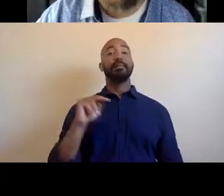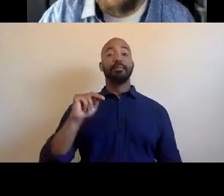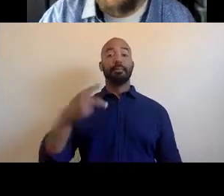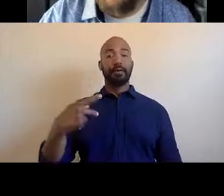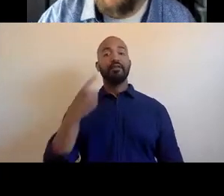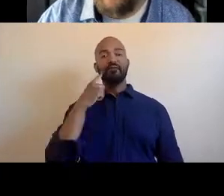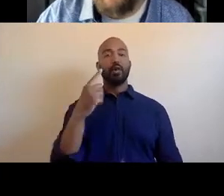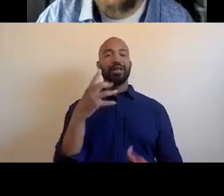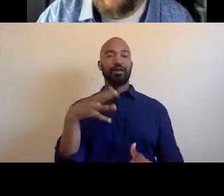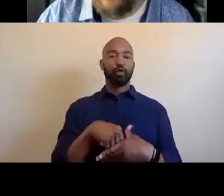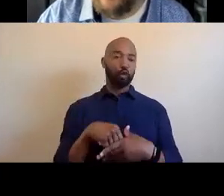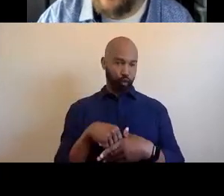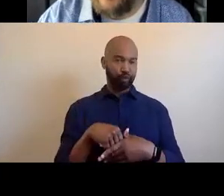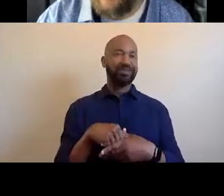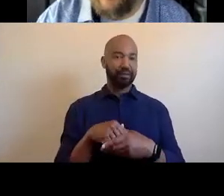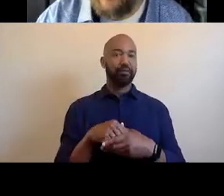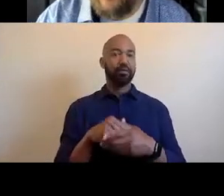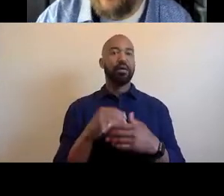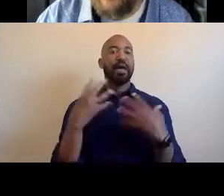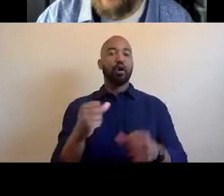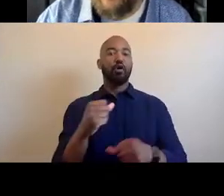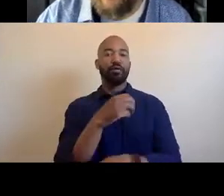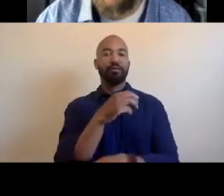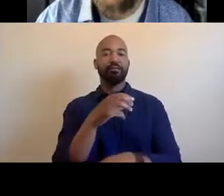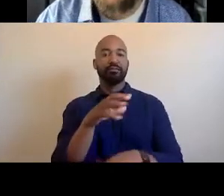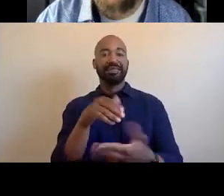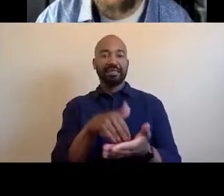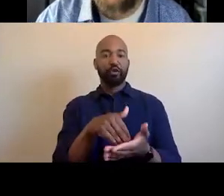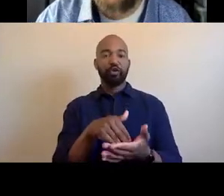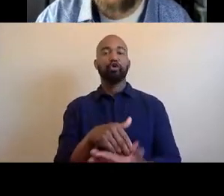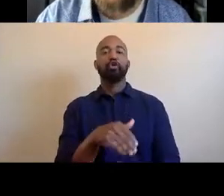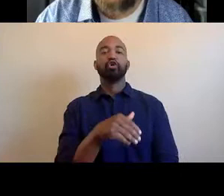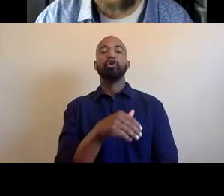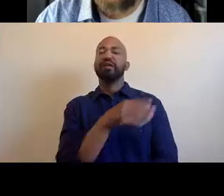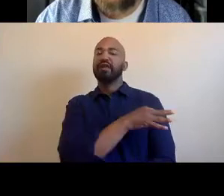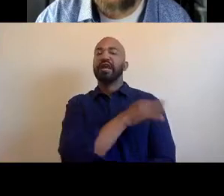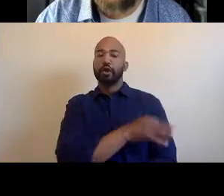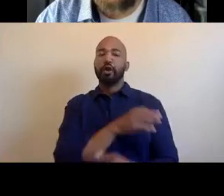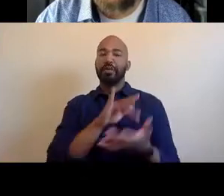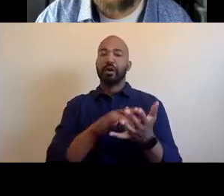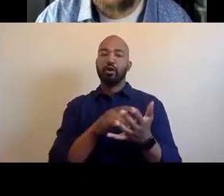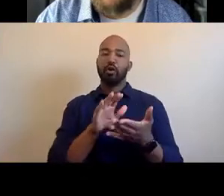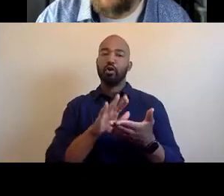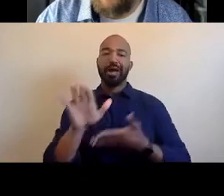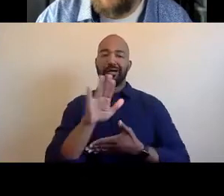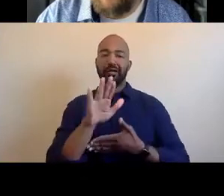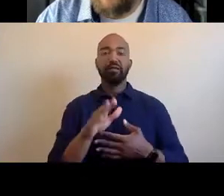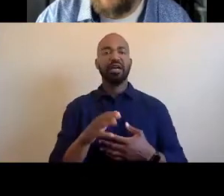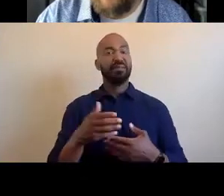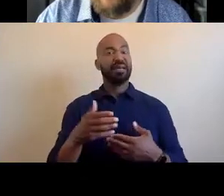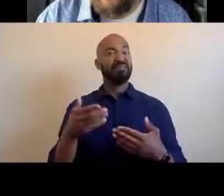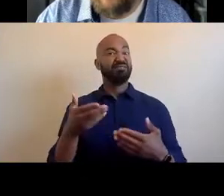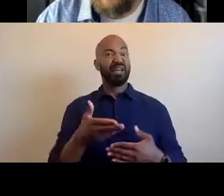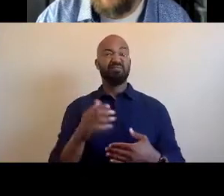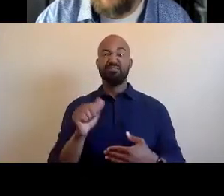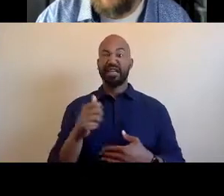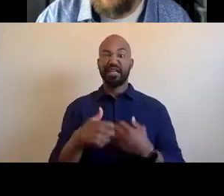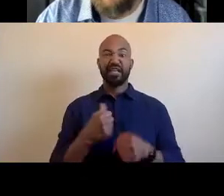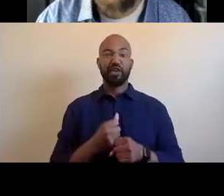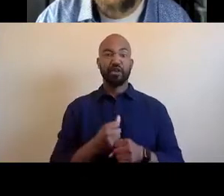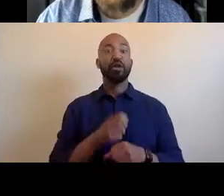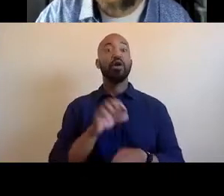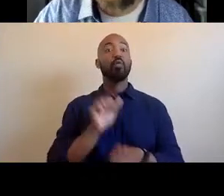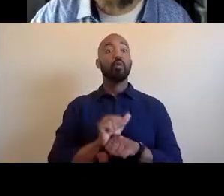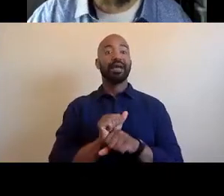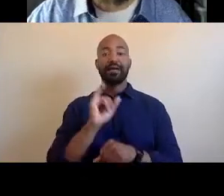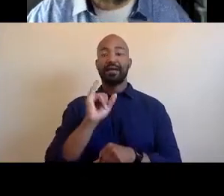at Frederick and the Medical College. I've actually been a nurse practitioner for about 10 years, over 10 years now, working primarily in our internal medicine